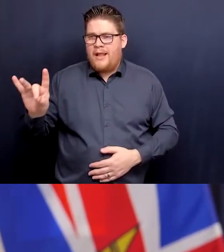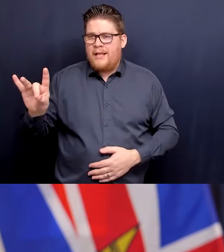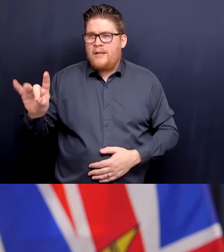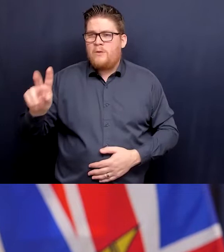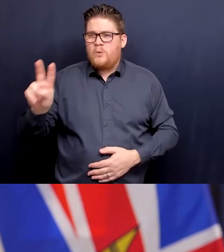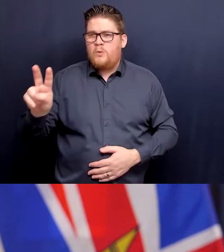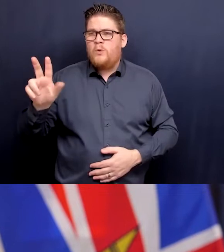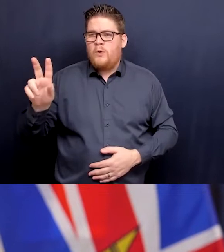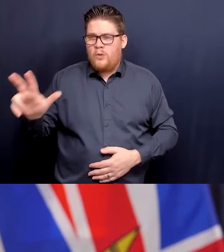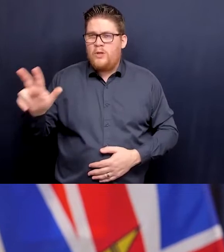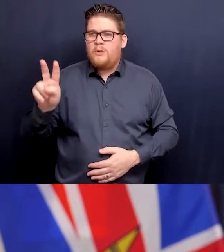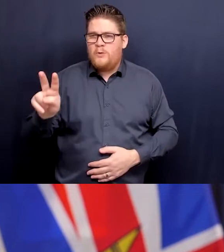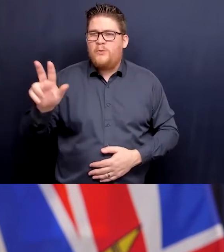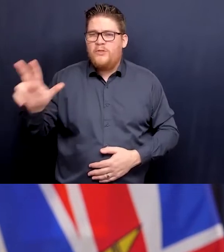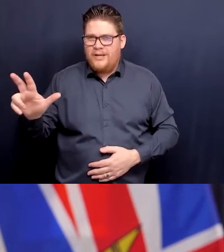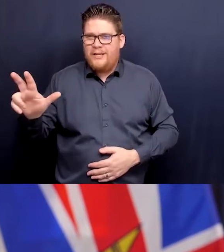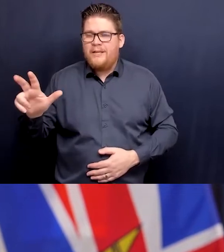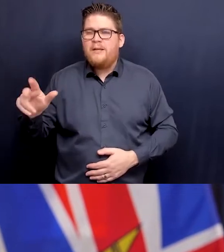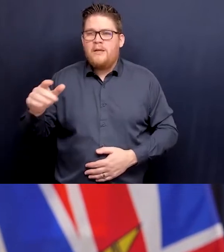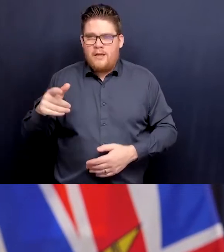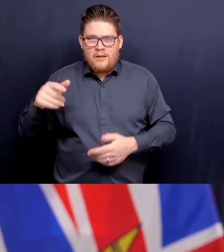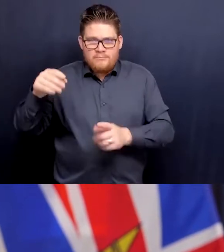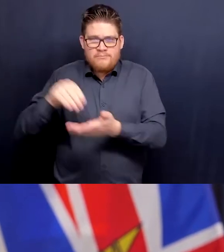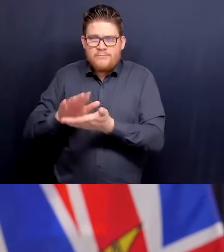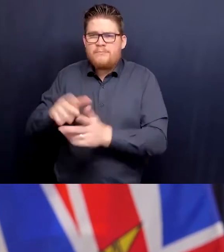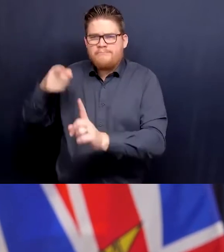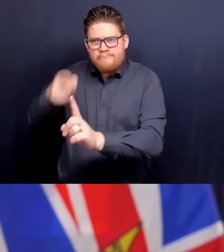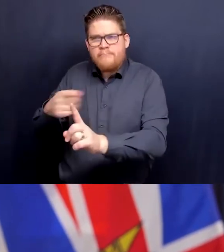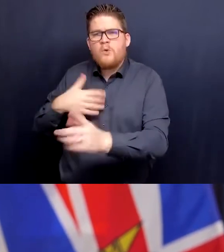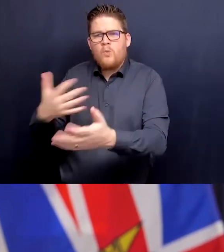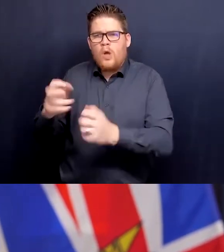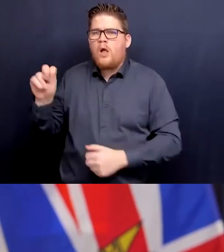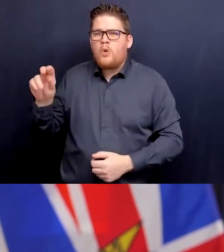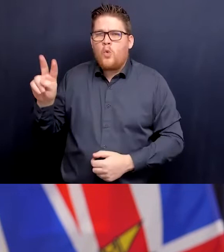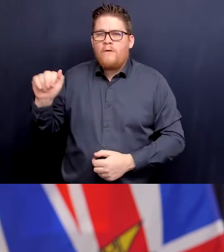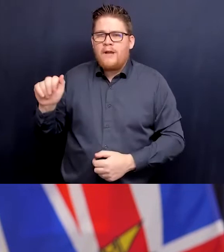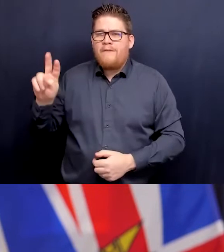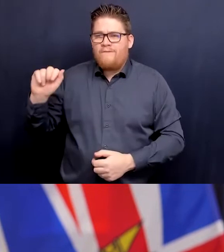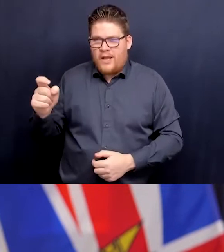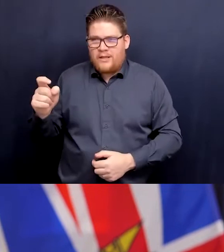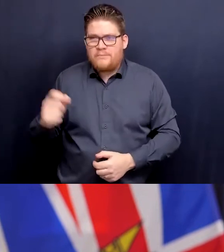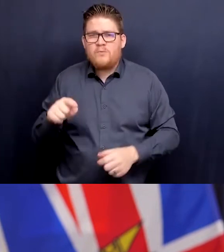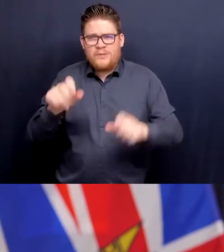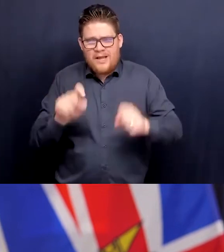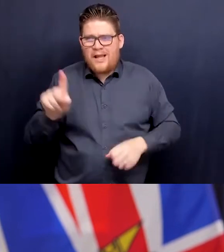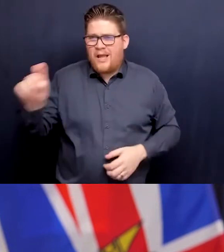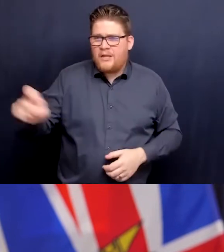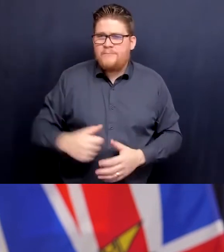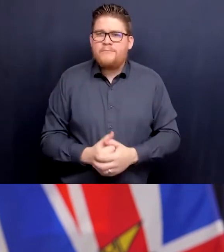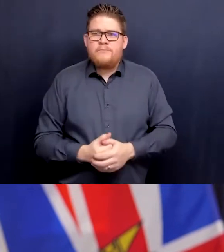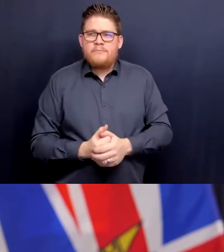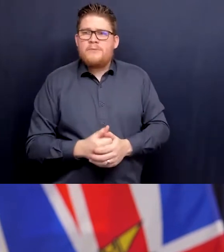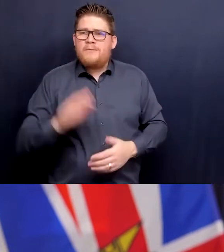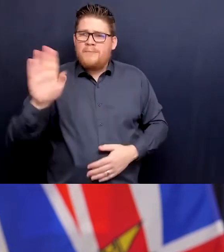11, there are opportunities all over BC for your child to be vaccinated as well. This is a crucial part of our response.